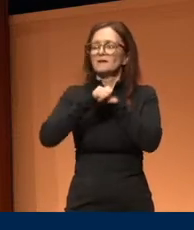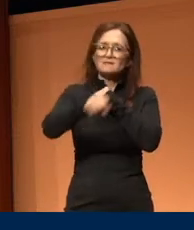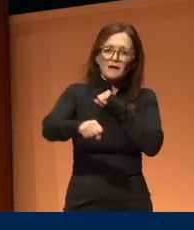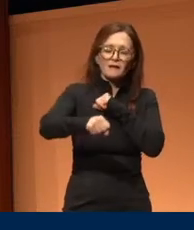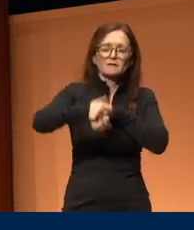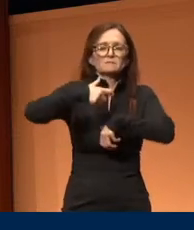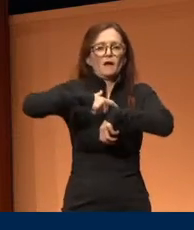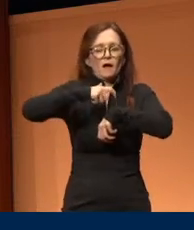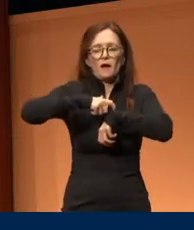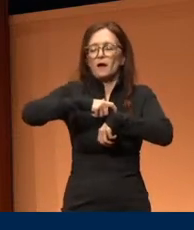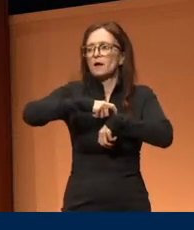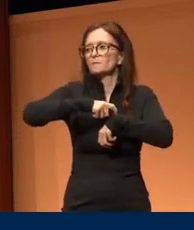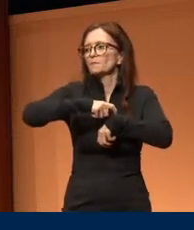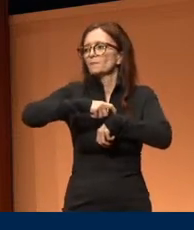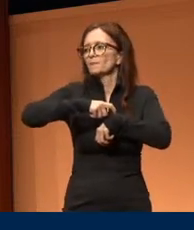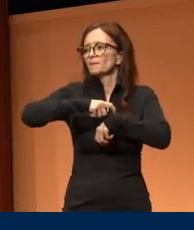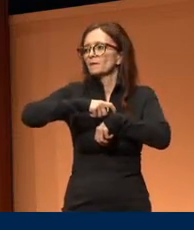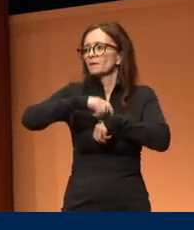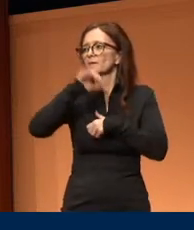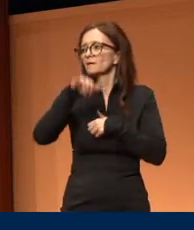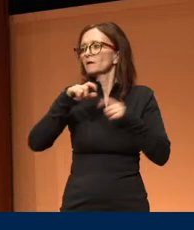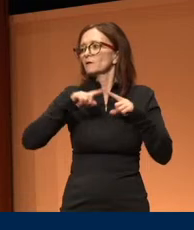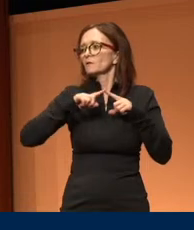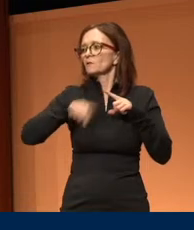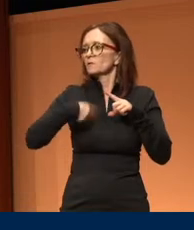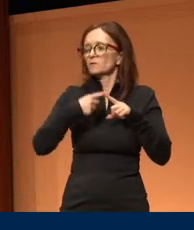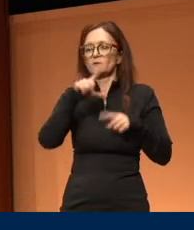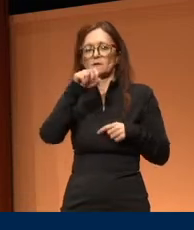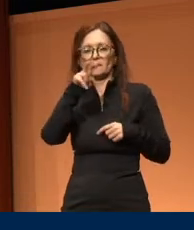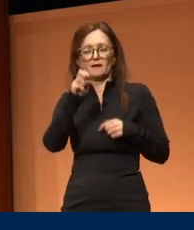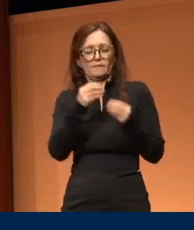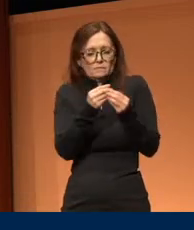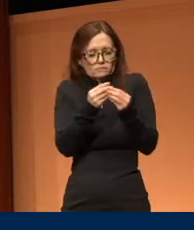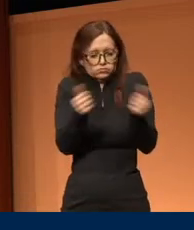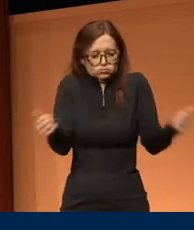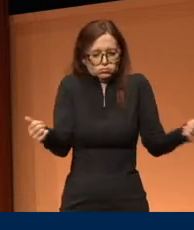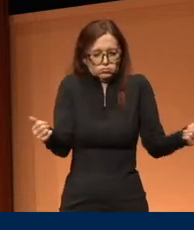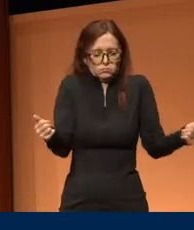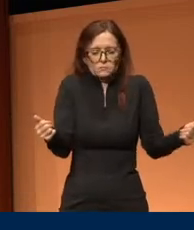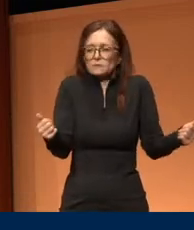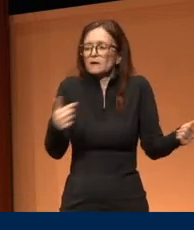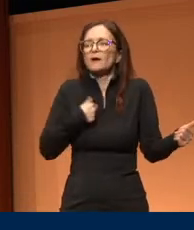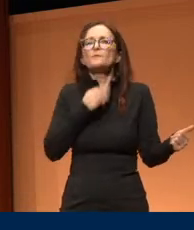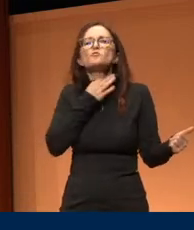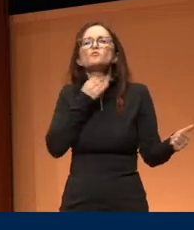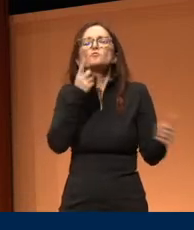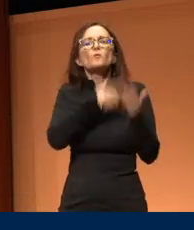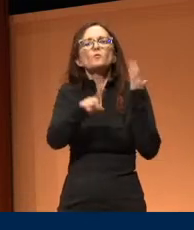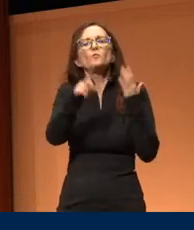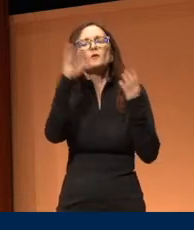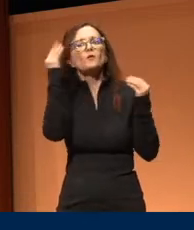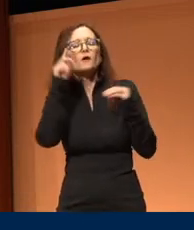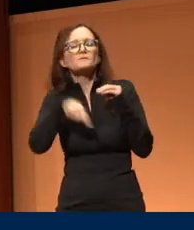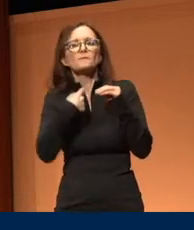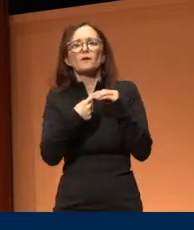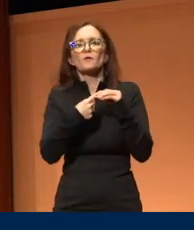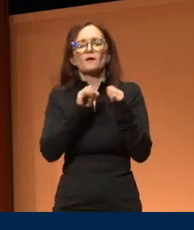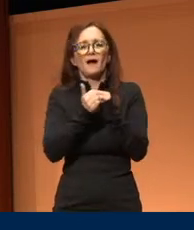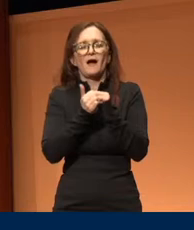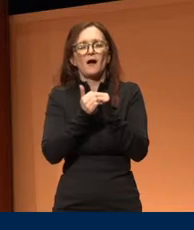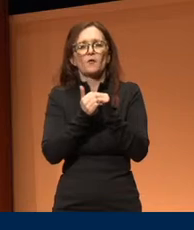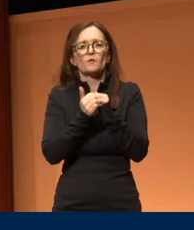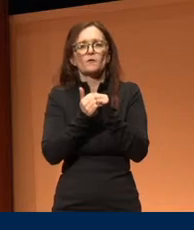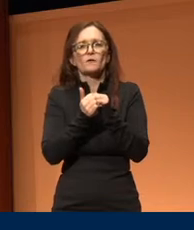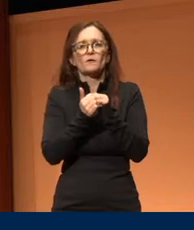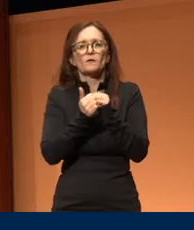of time, that's when the love seems to disappear. So I'm wondering what your thoughts are about